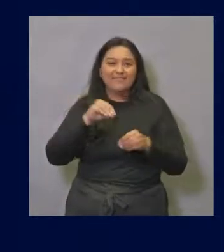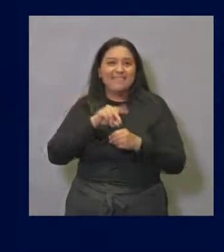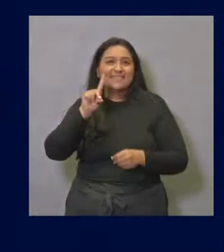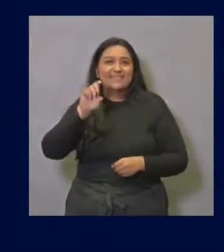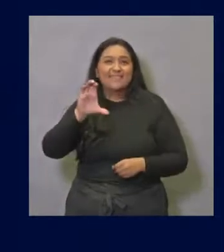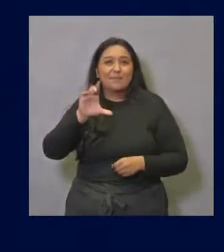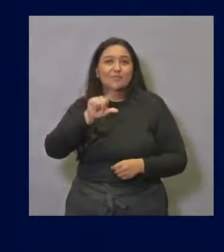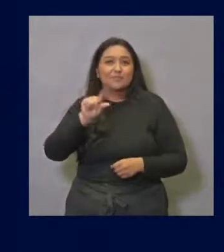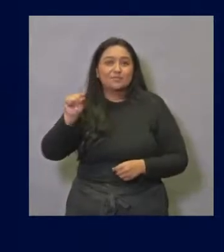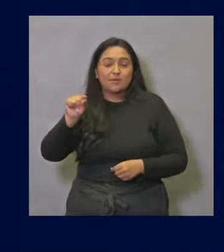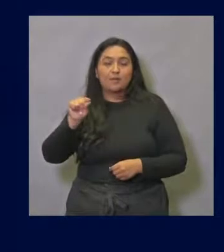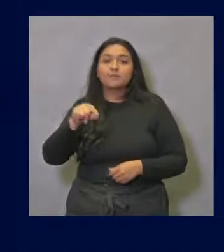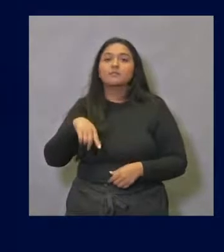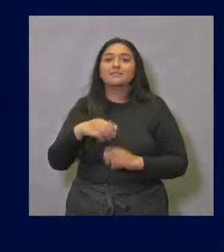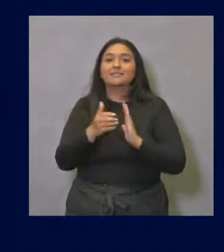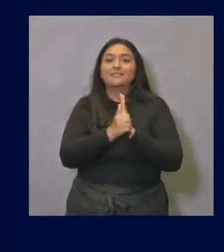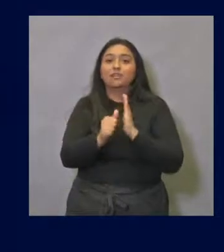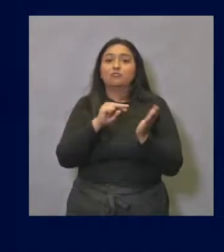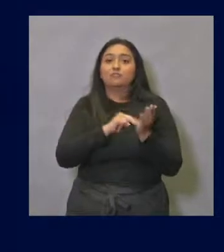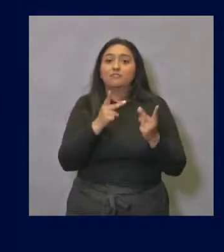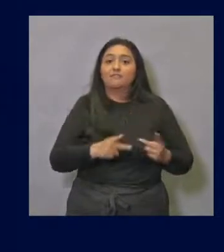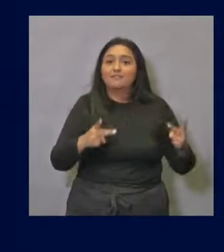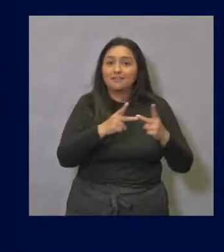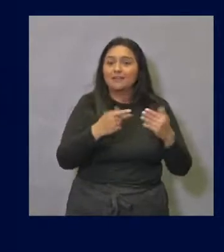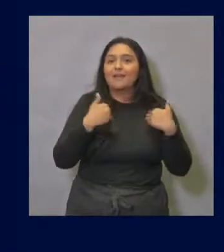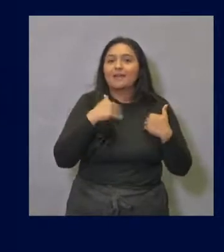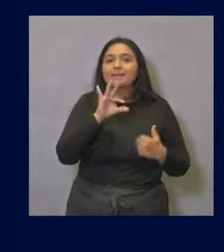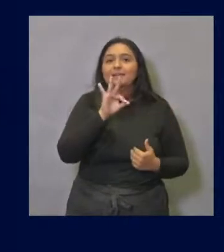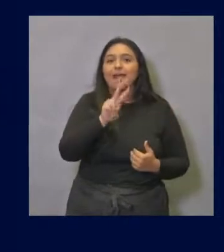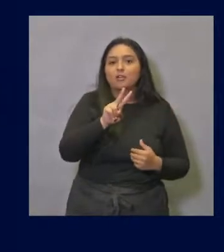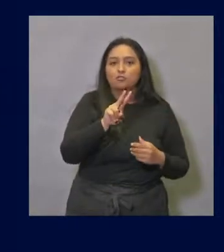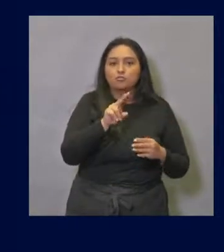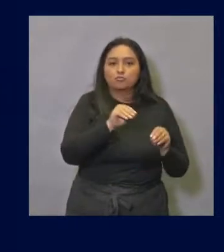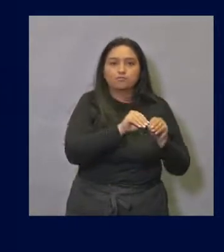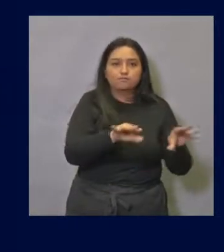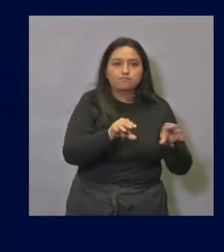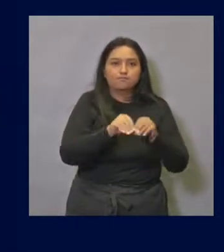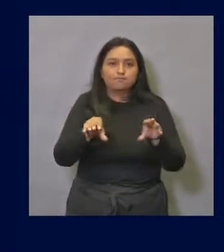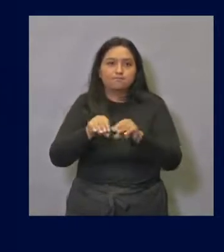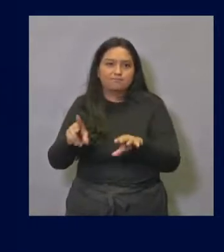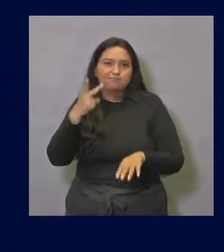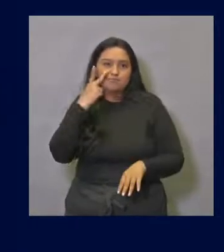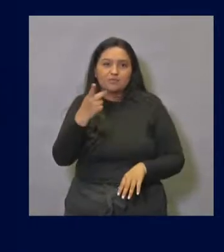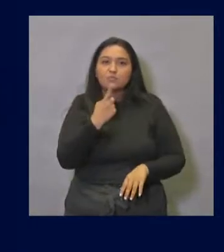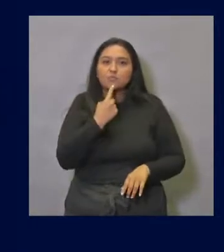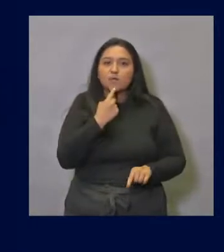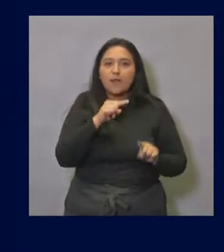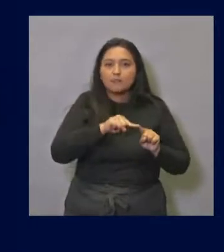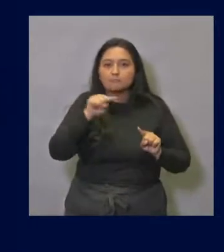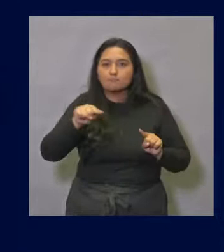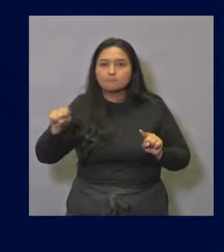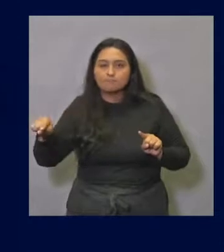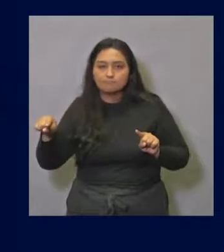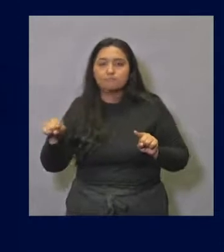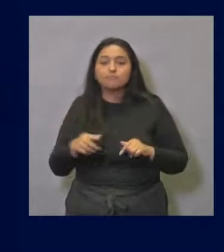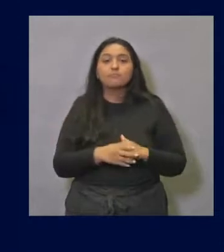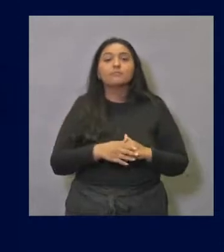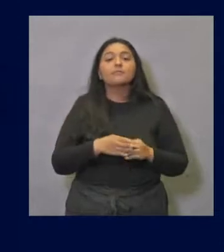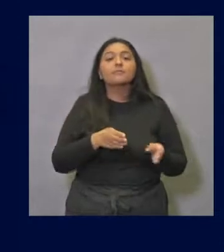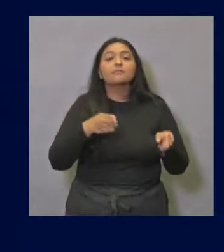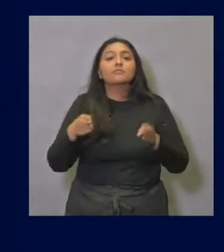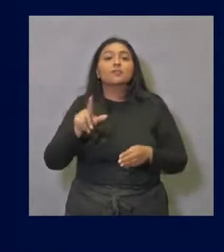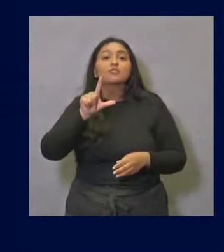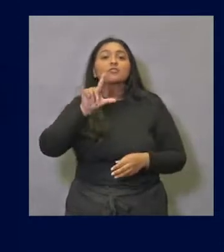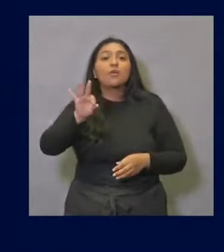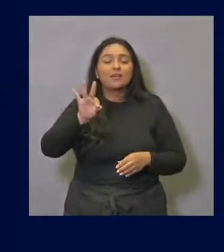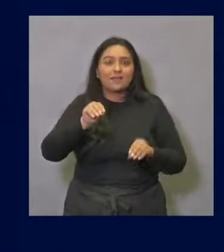92 outbreaks at skilled nursing facilities in LA County, shown here by the red line. There were also 29 outbreaks